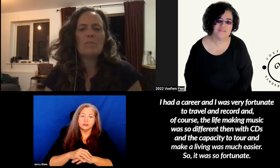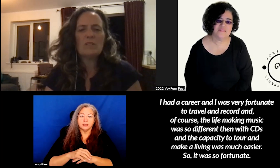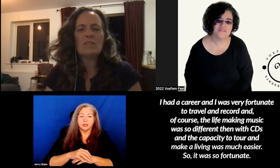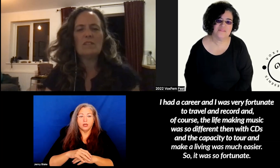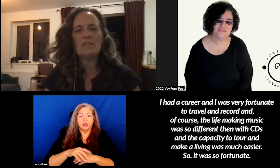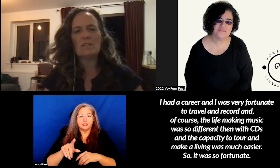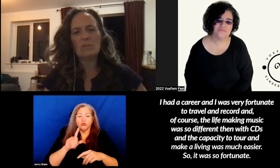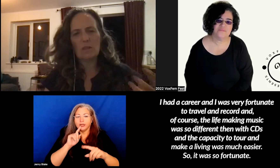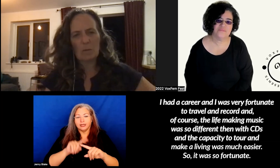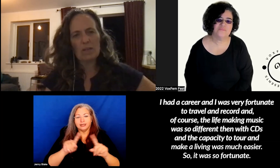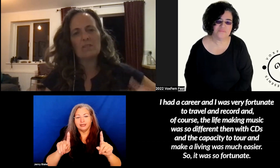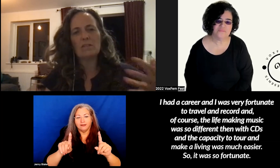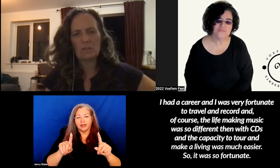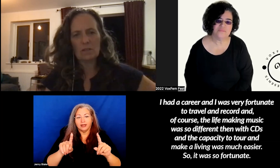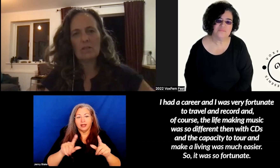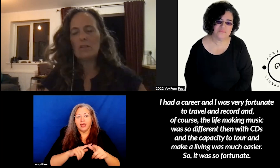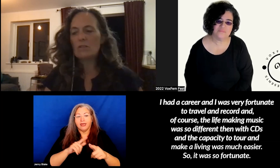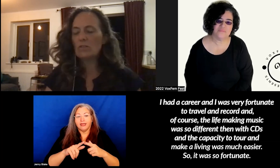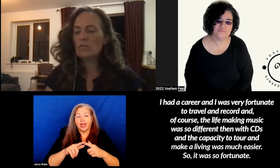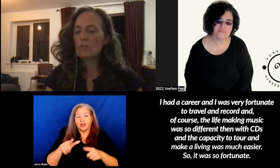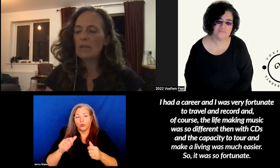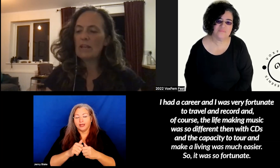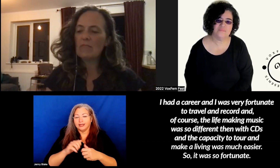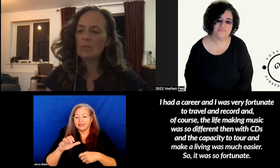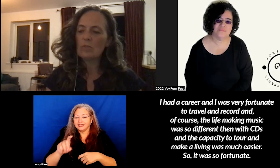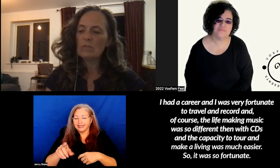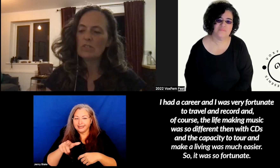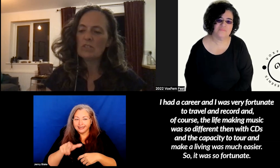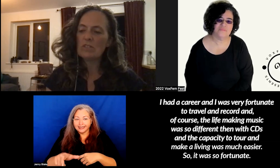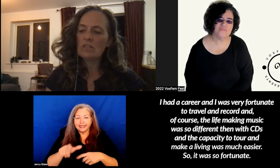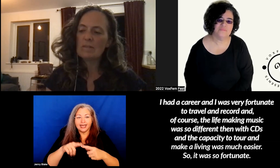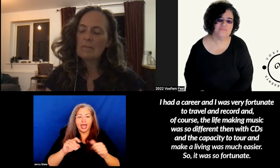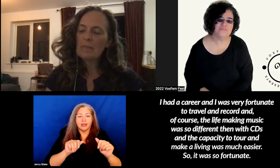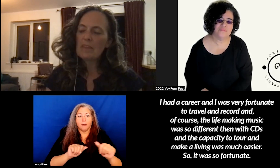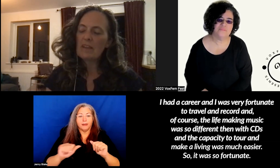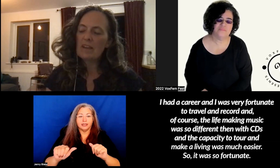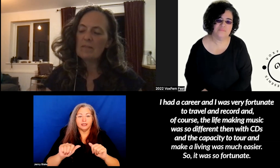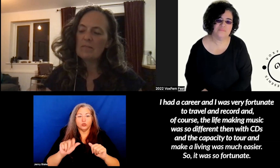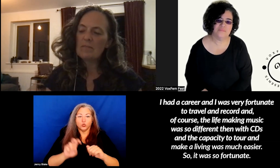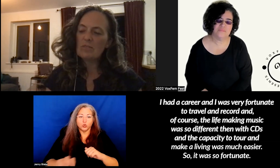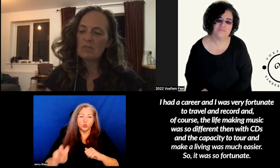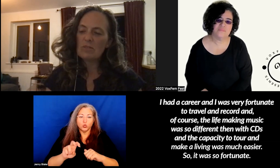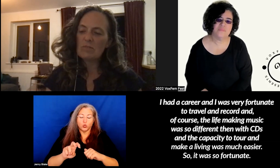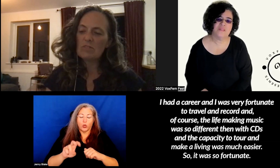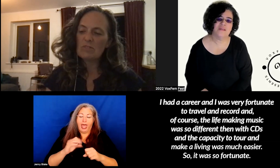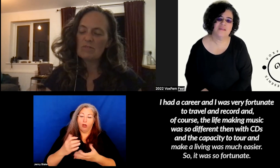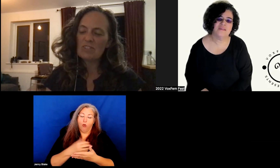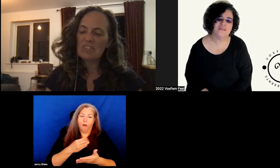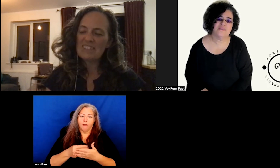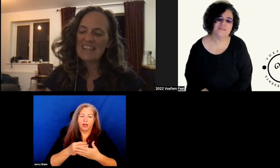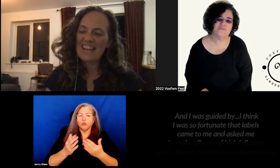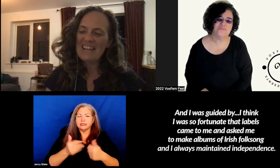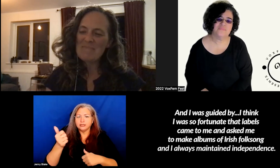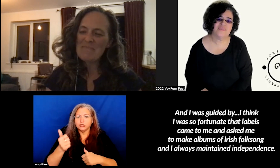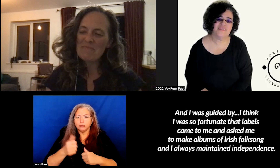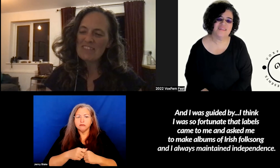was so different then with CDs, and you know, the capacity to tour and make a living was much easier. Mm-hmm. So it was so fortunate.